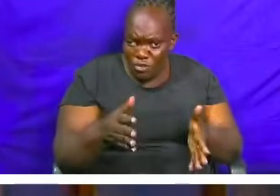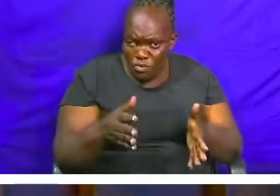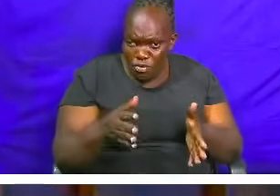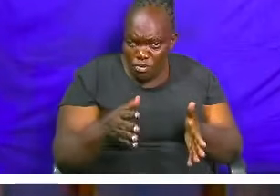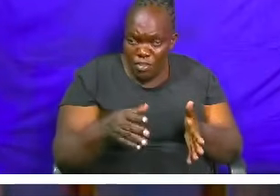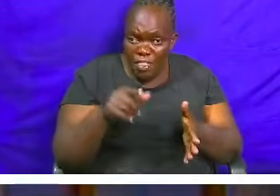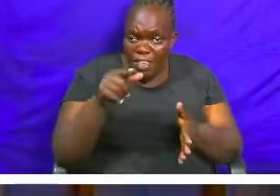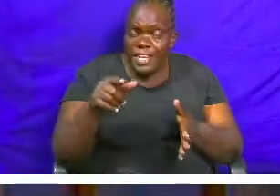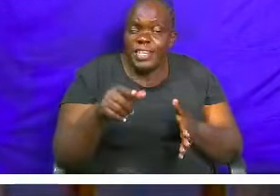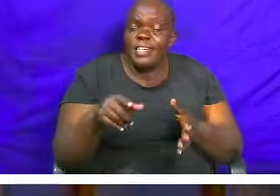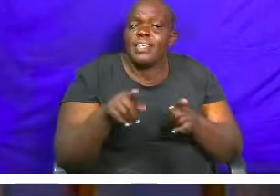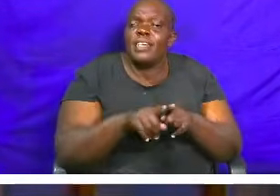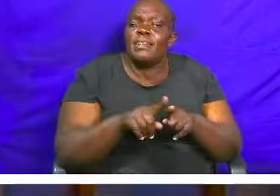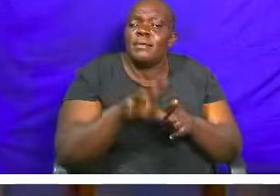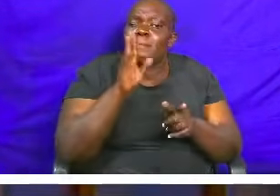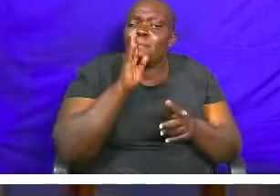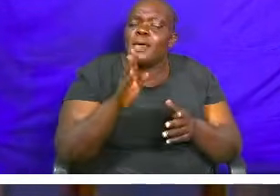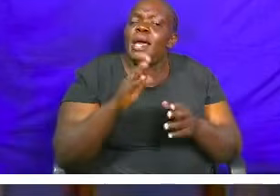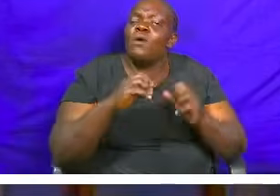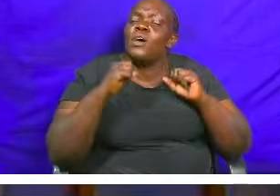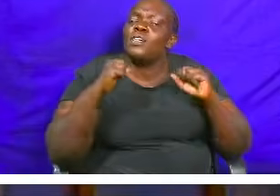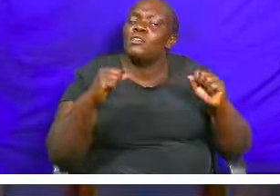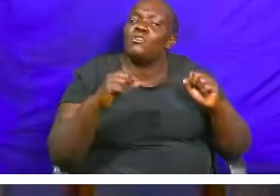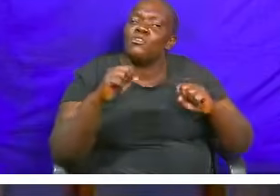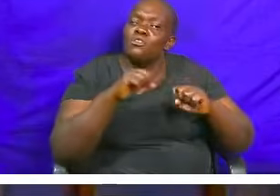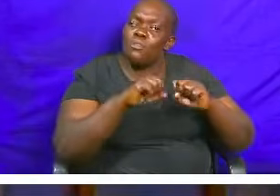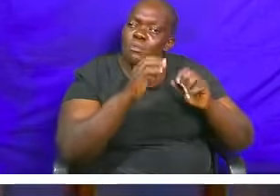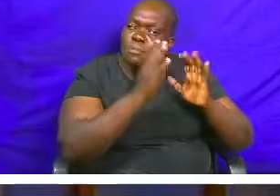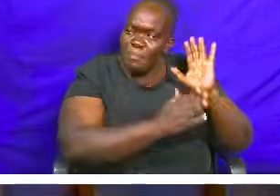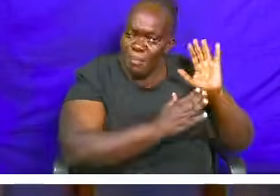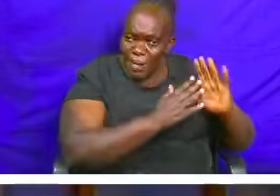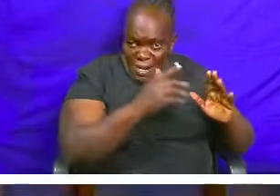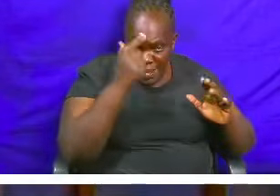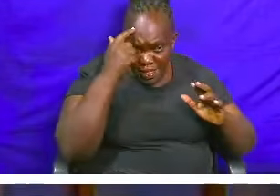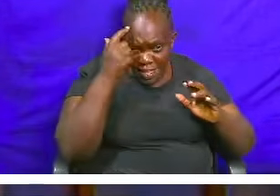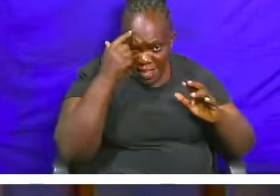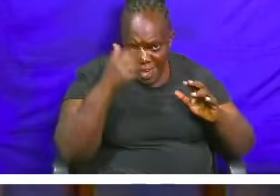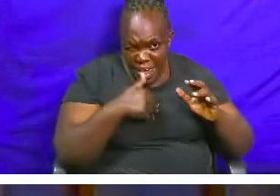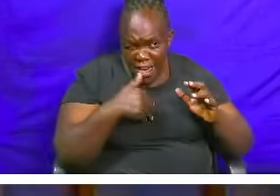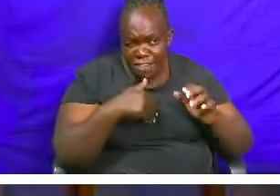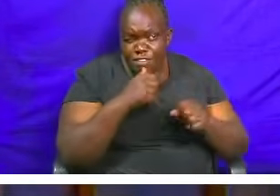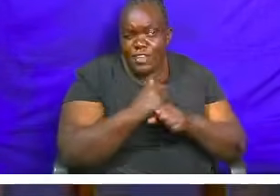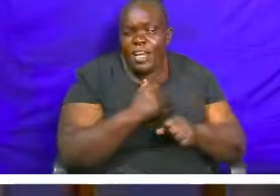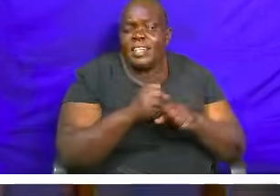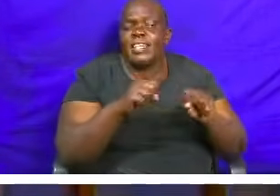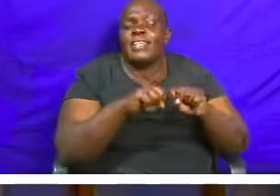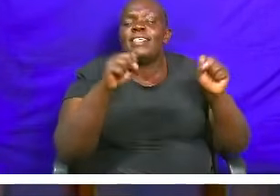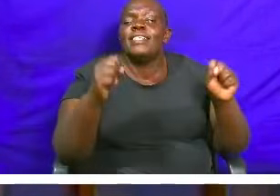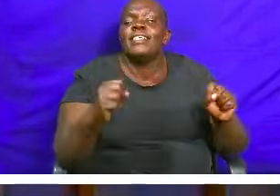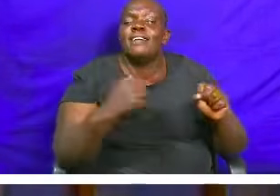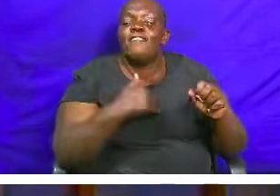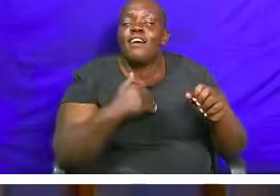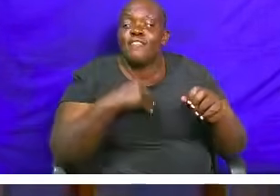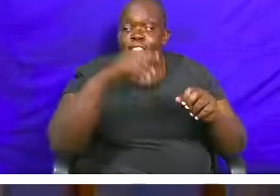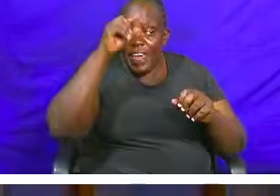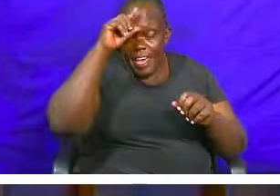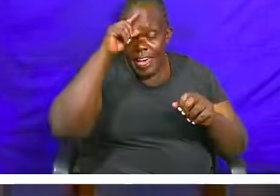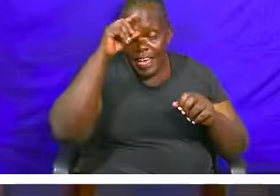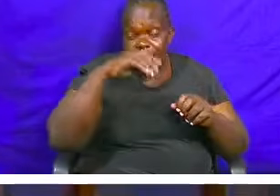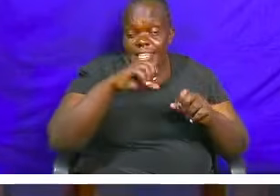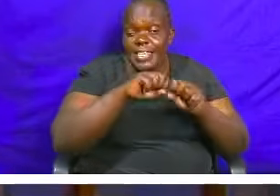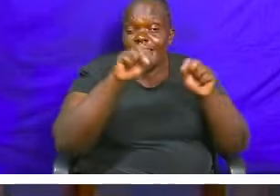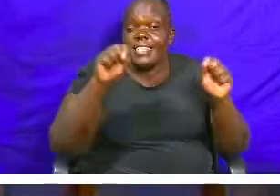that would have hit our palms massively. And I think we have to thank the system that we have, the government for the system we